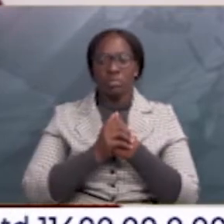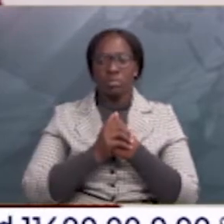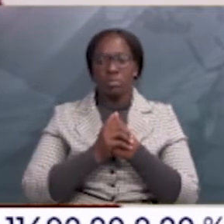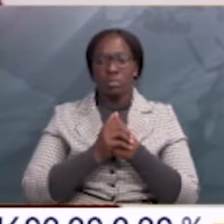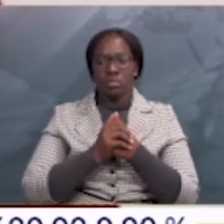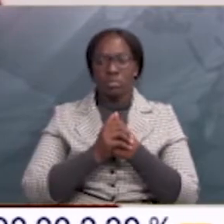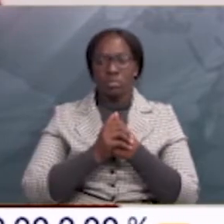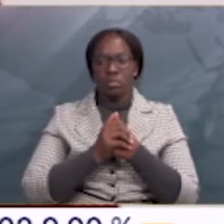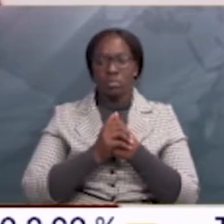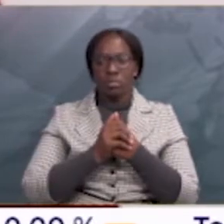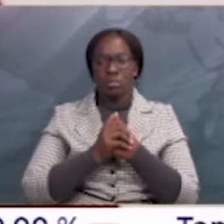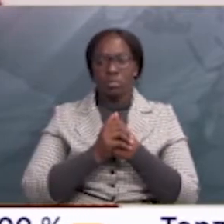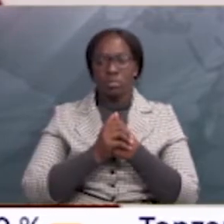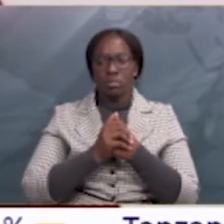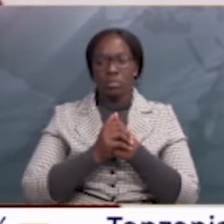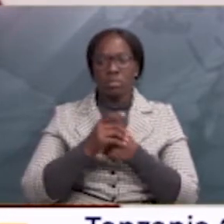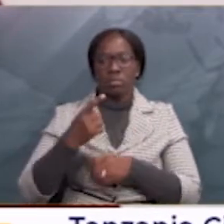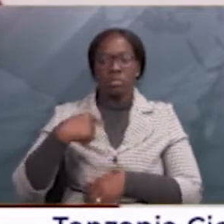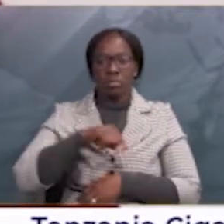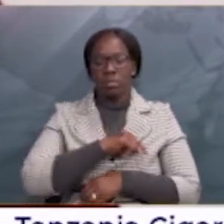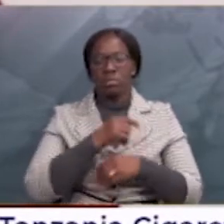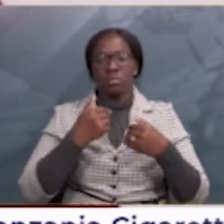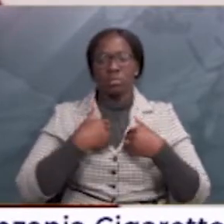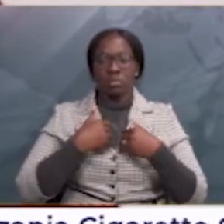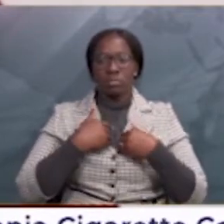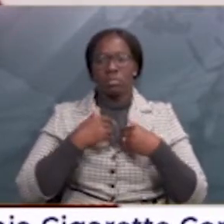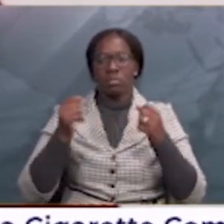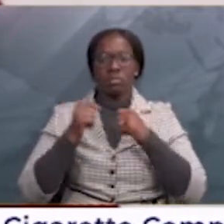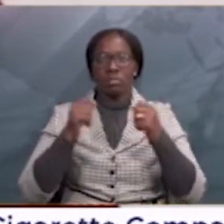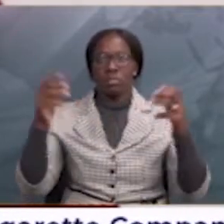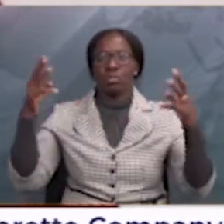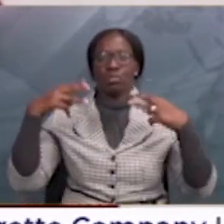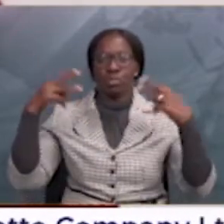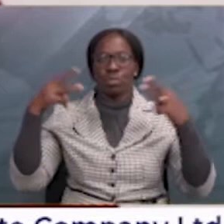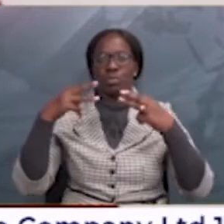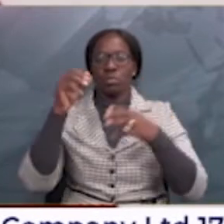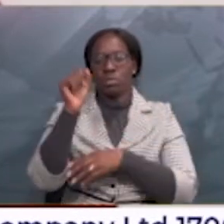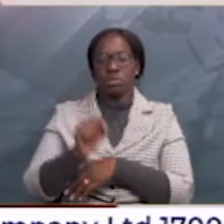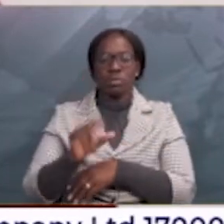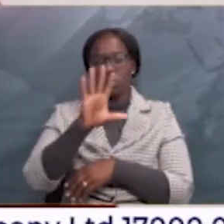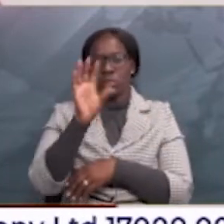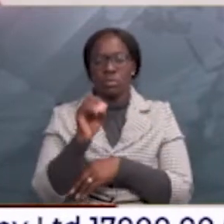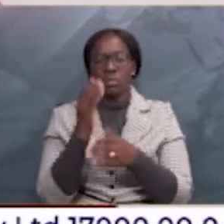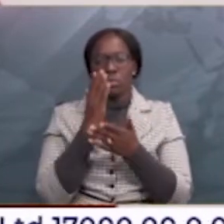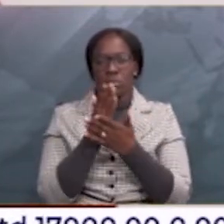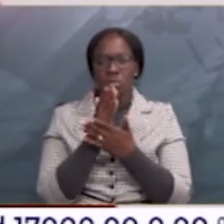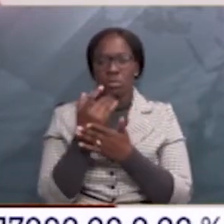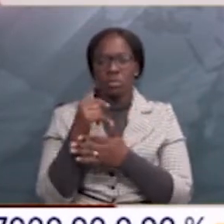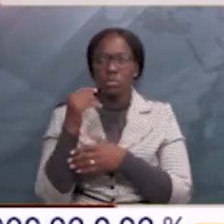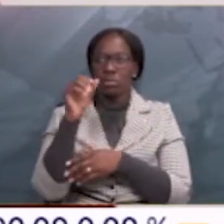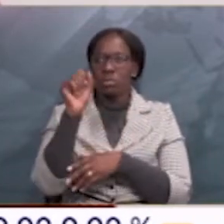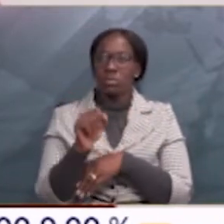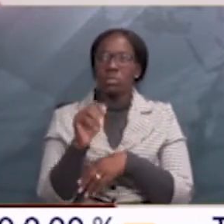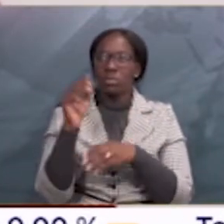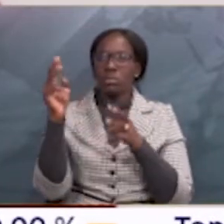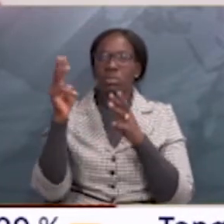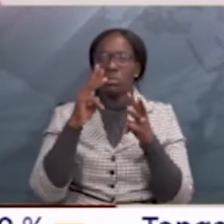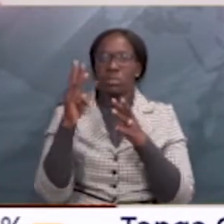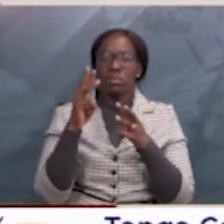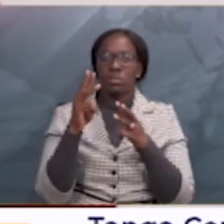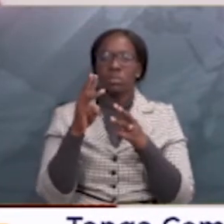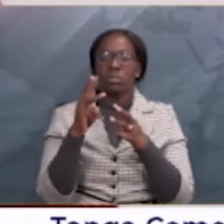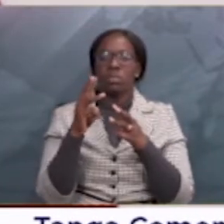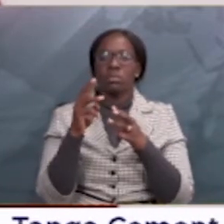Mentioned before. We are having cold air mass from southern Africa because we just had the southern winter in the southern